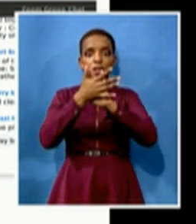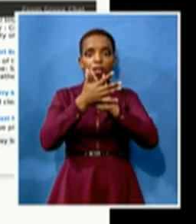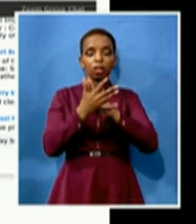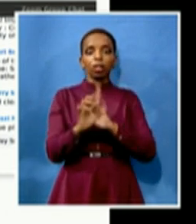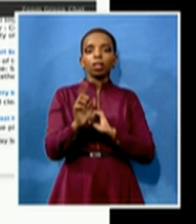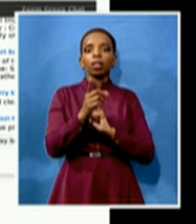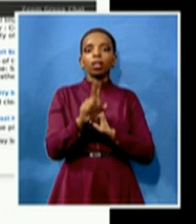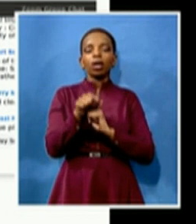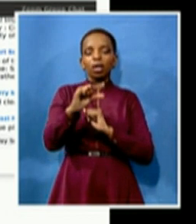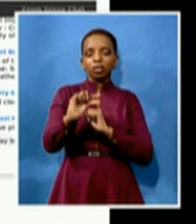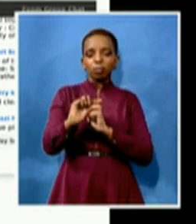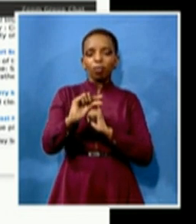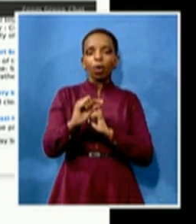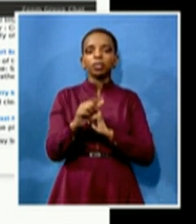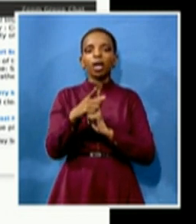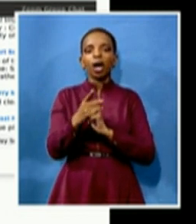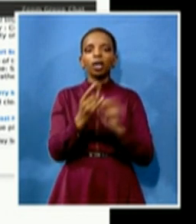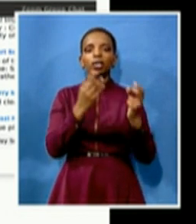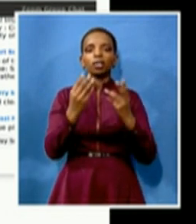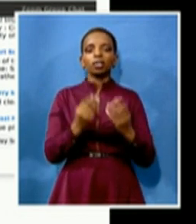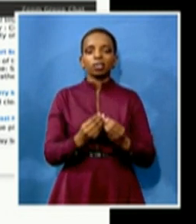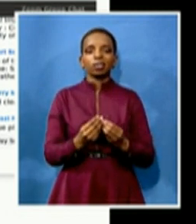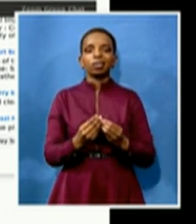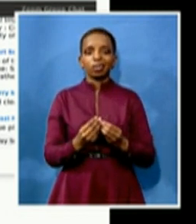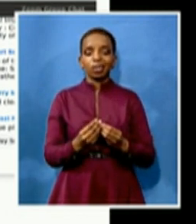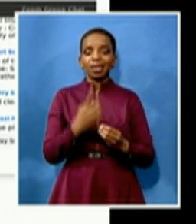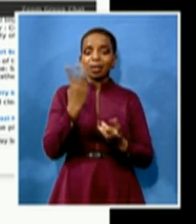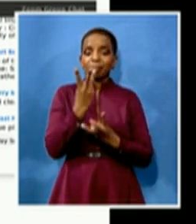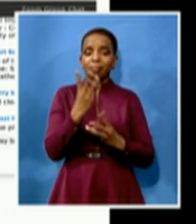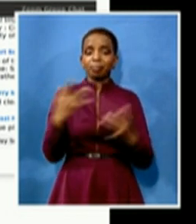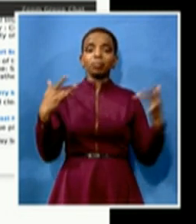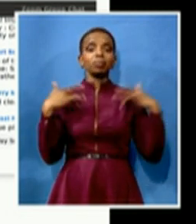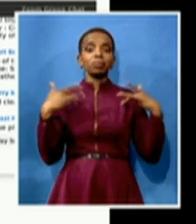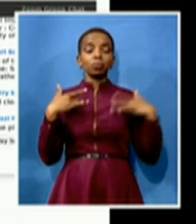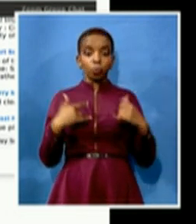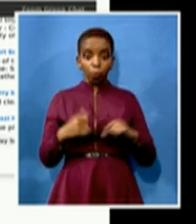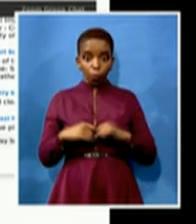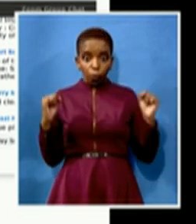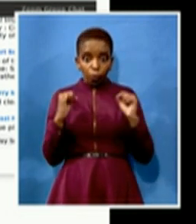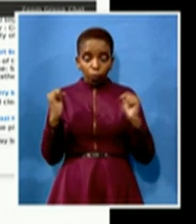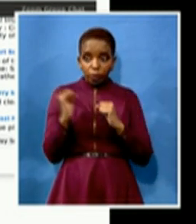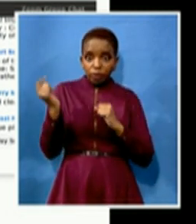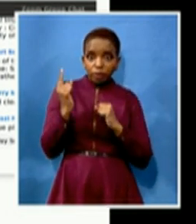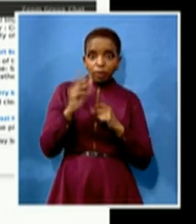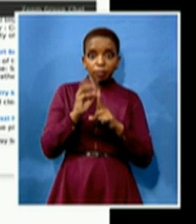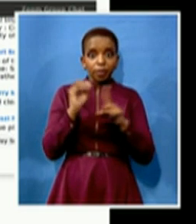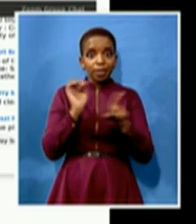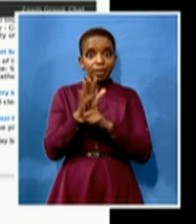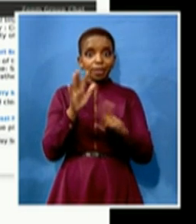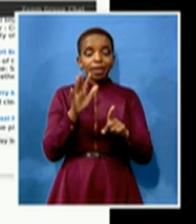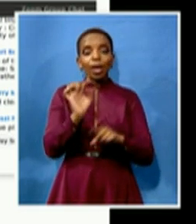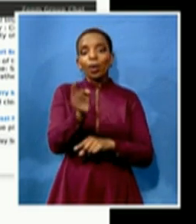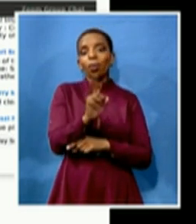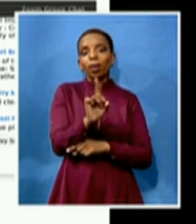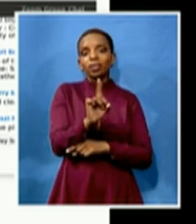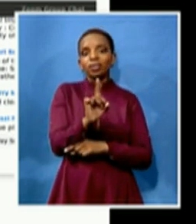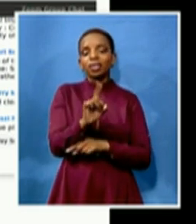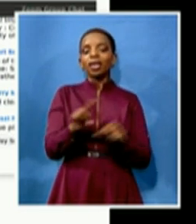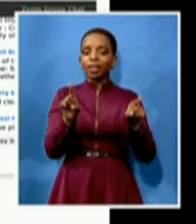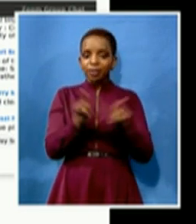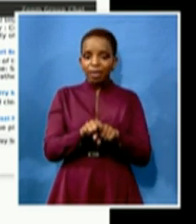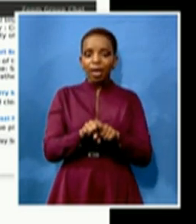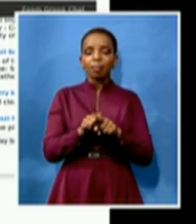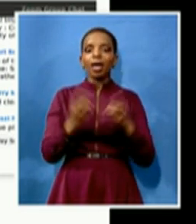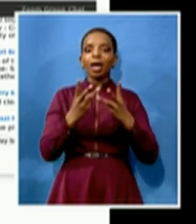of winter is, for example, as well as the effect of population density, access to service, etc. So all of